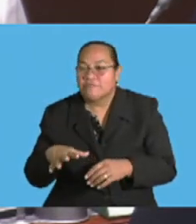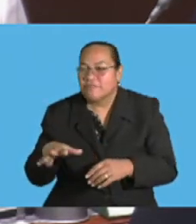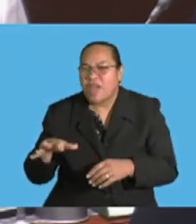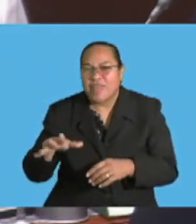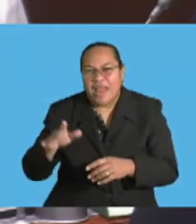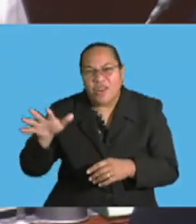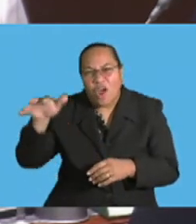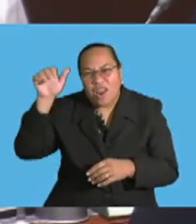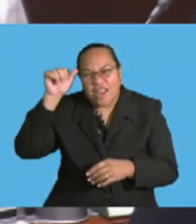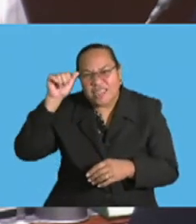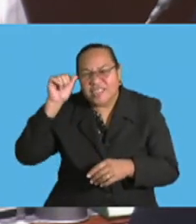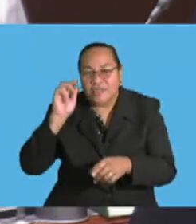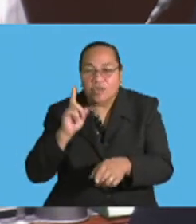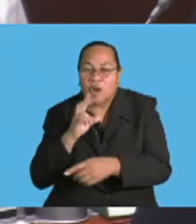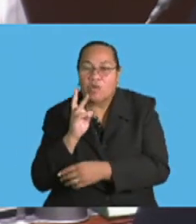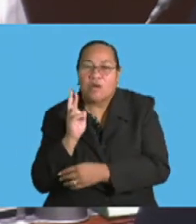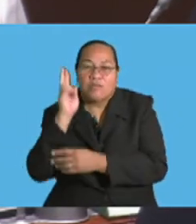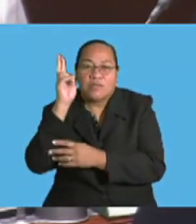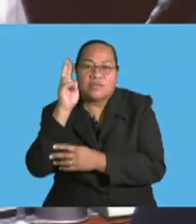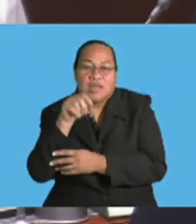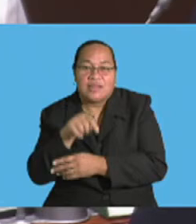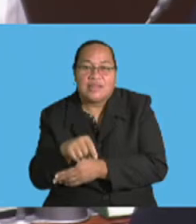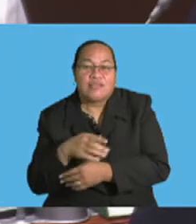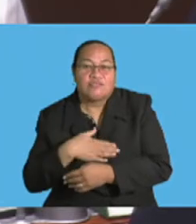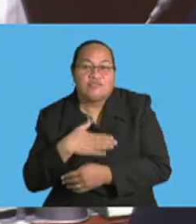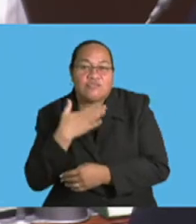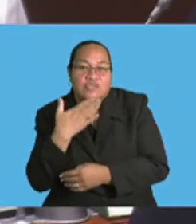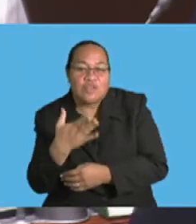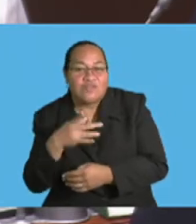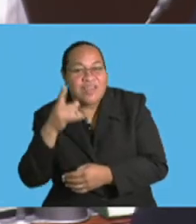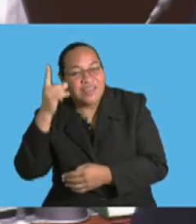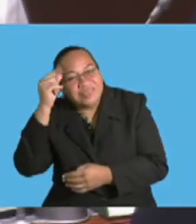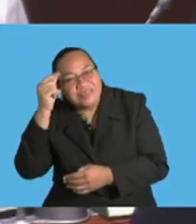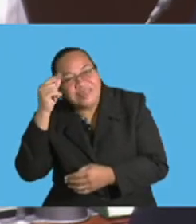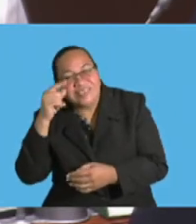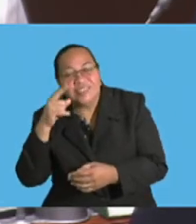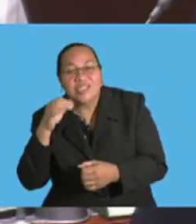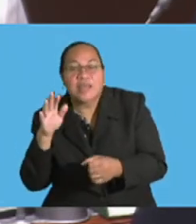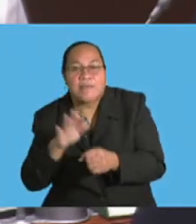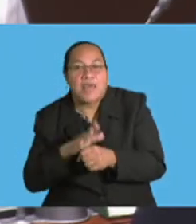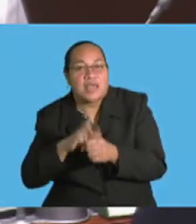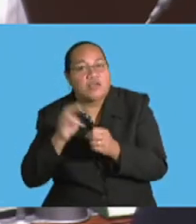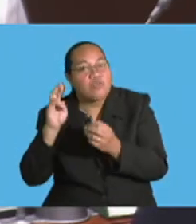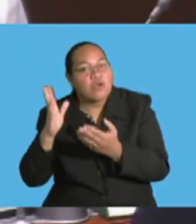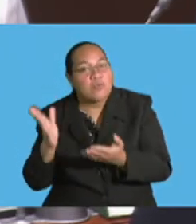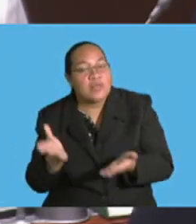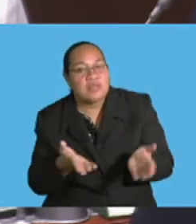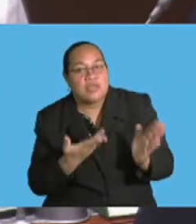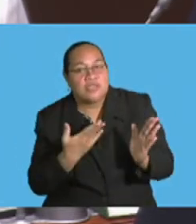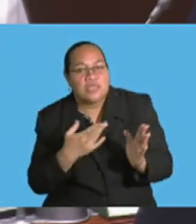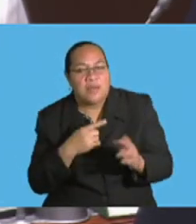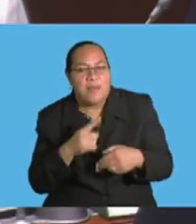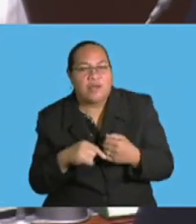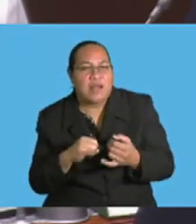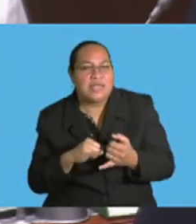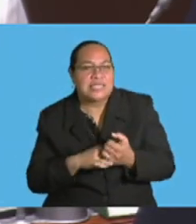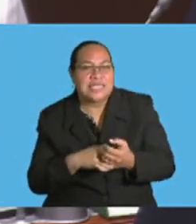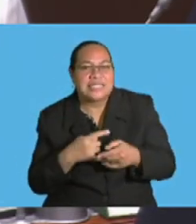interests of the iTaukei in meetings and consultations, and make recommendations on the sustainable management